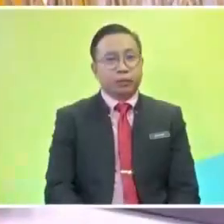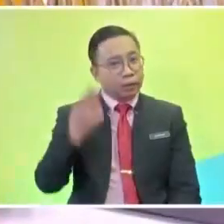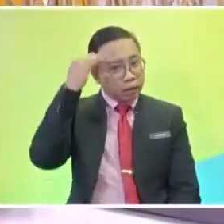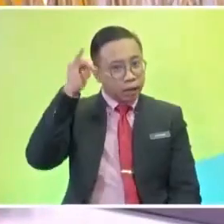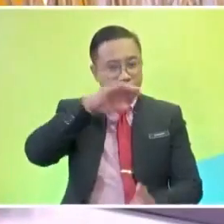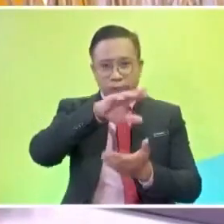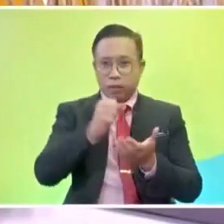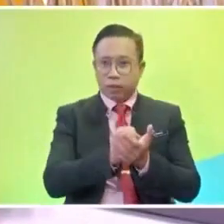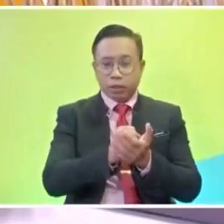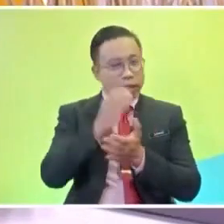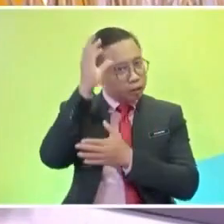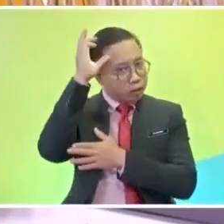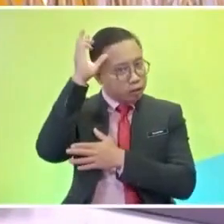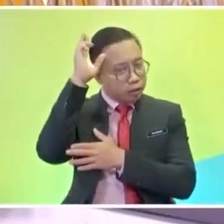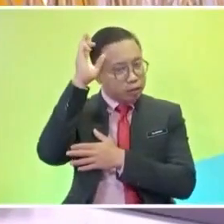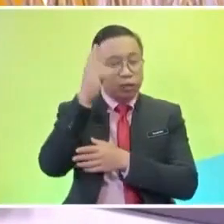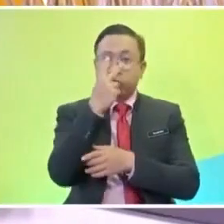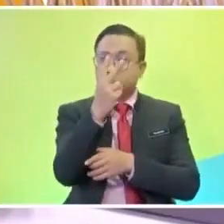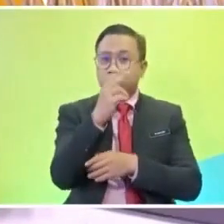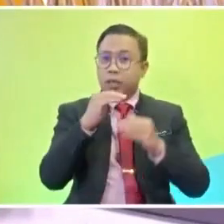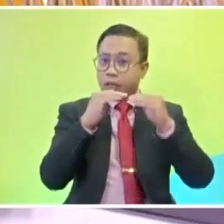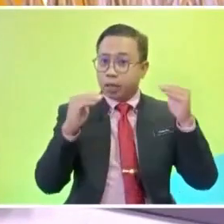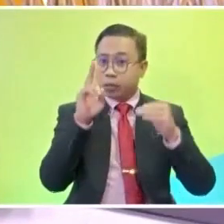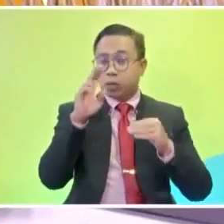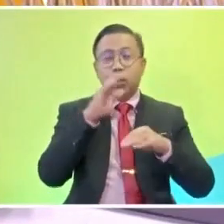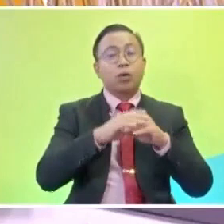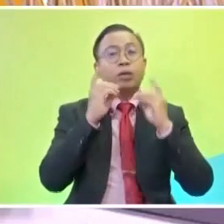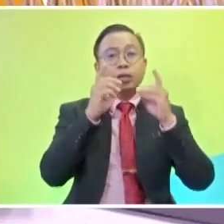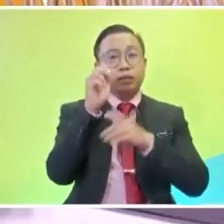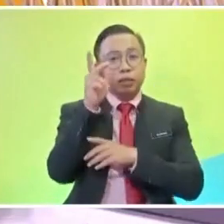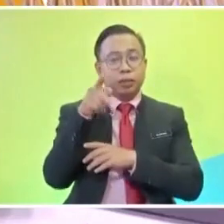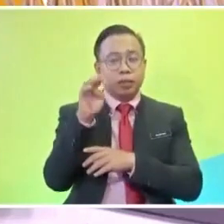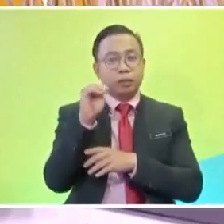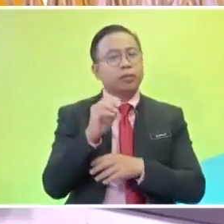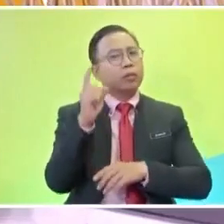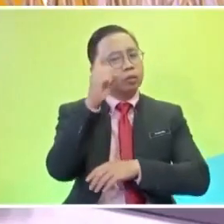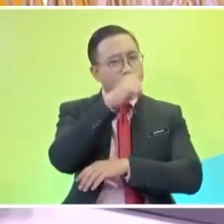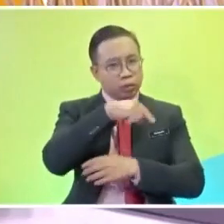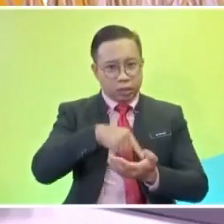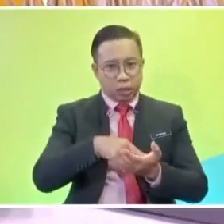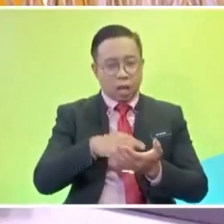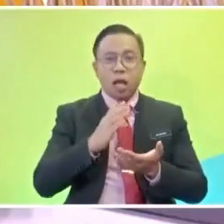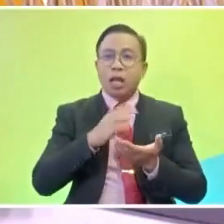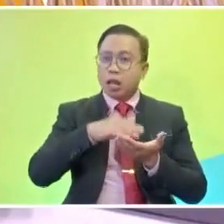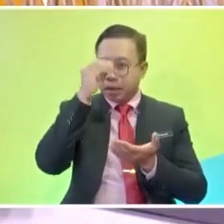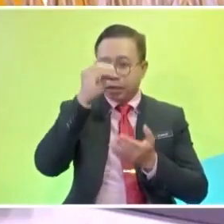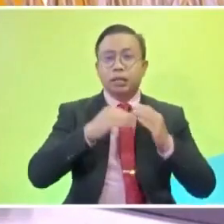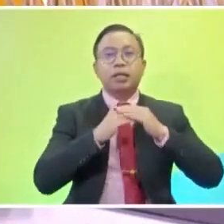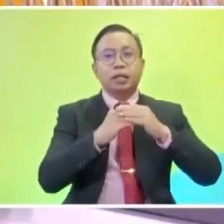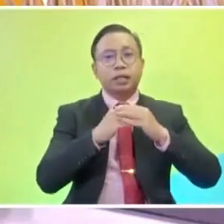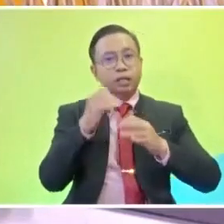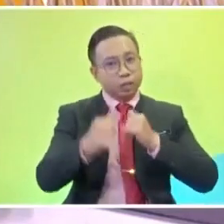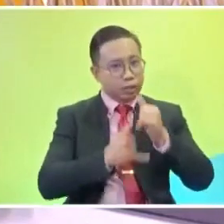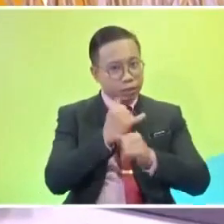Hi everyone, I'm Chris and you are watching Tahap 2 on Didik TV KPM. Today's episode, we are learning Bahasa Inggeris